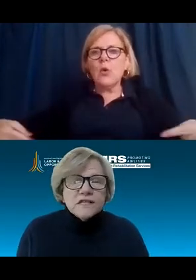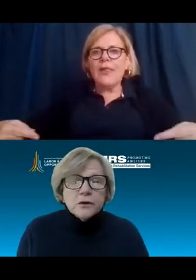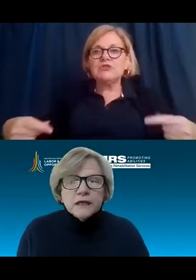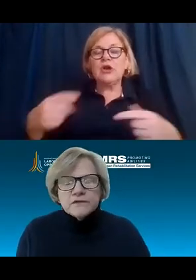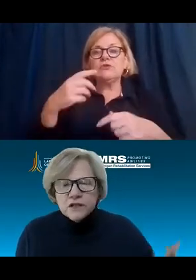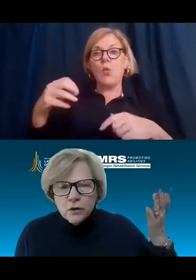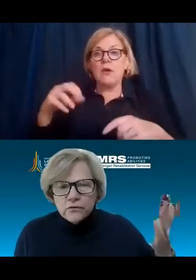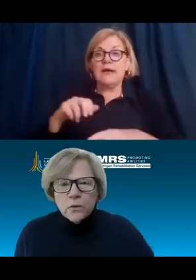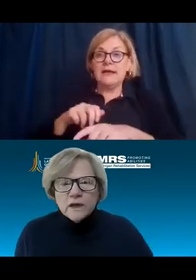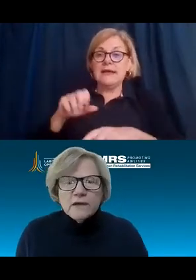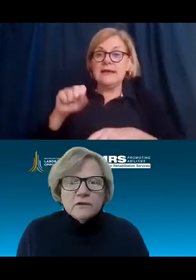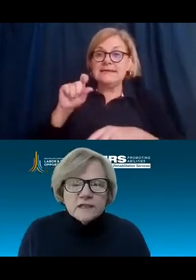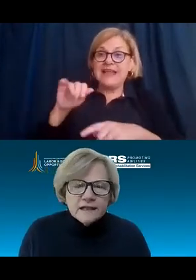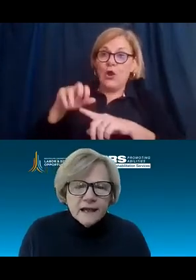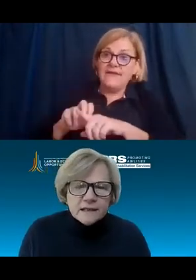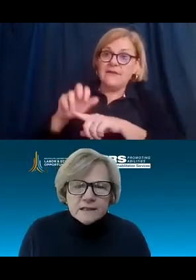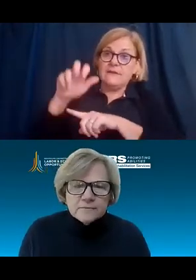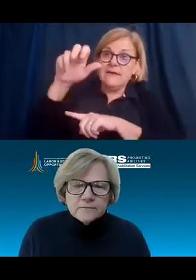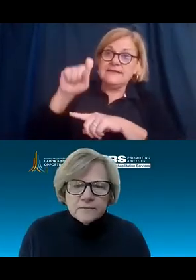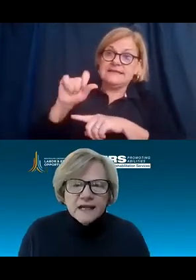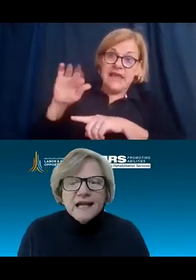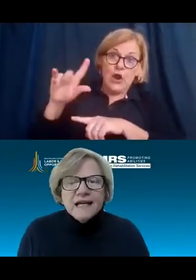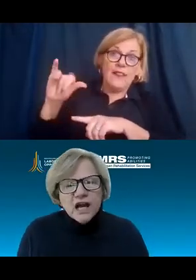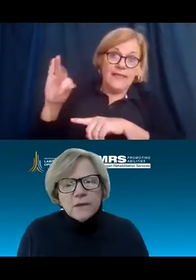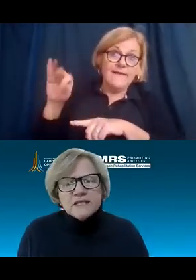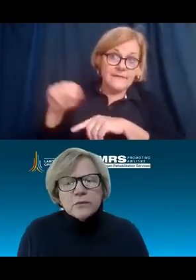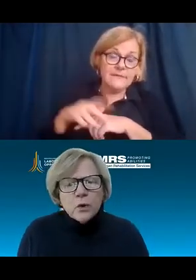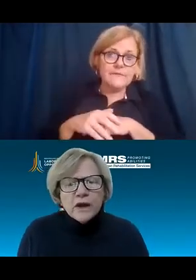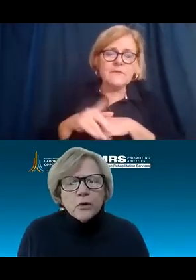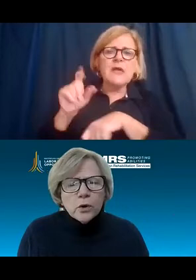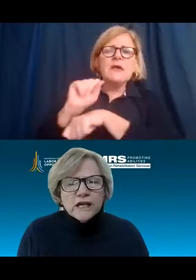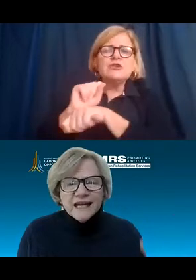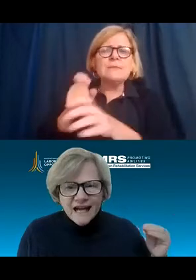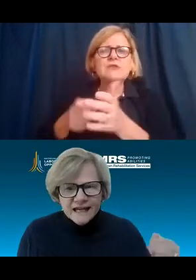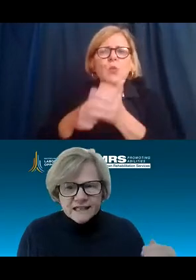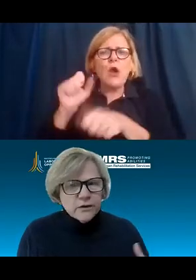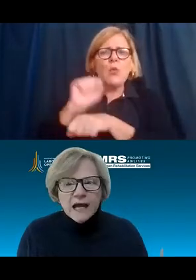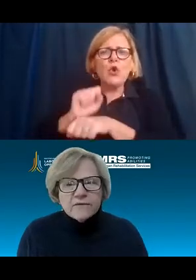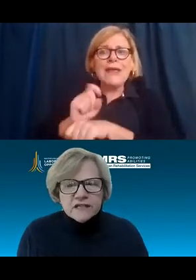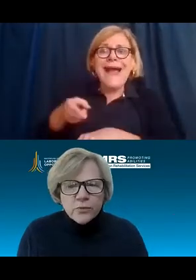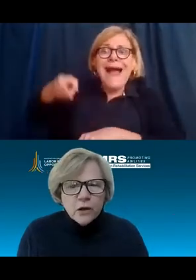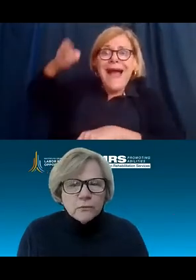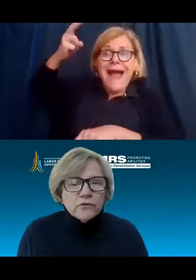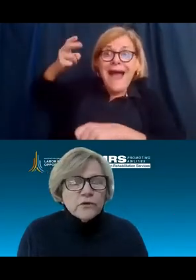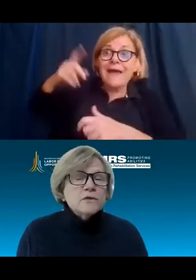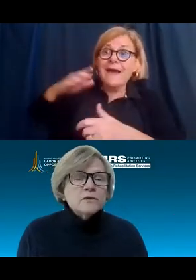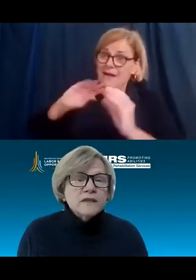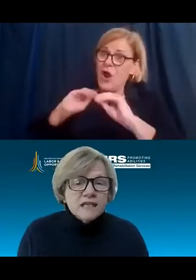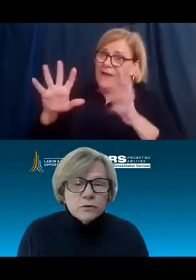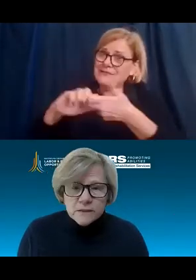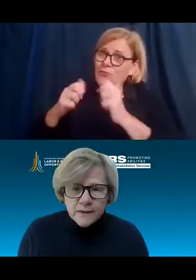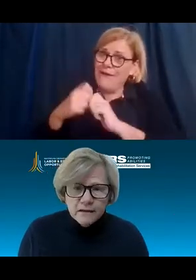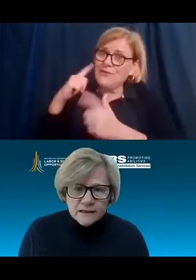or stair lifts to go from one level to the next. Jobs that require working at heights are an obvious problem for those